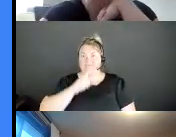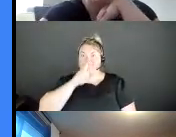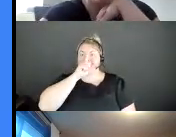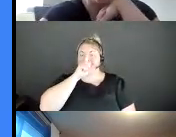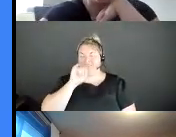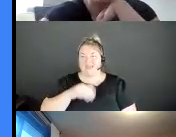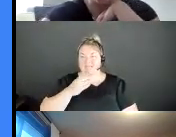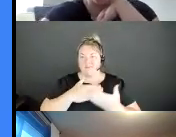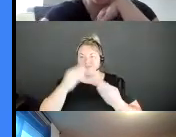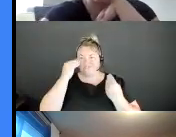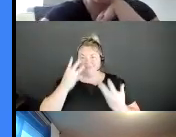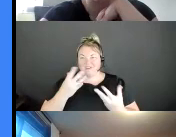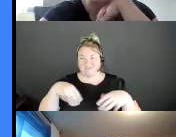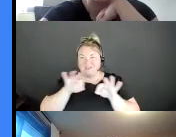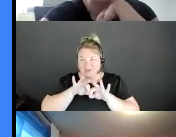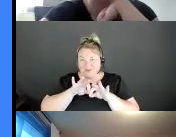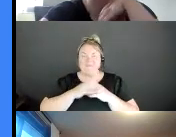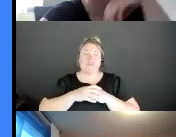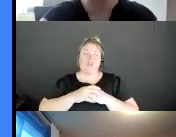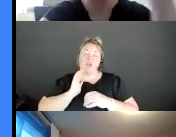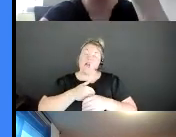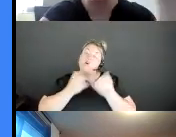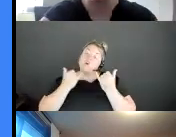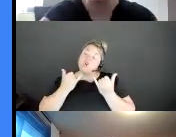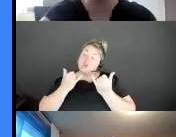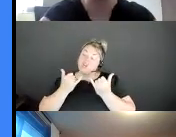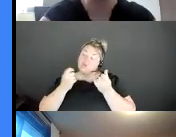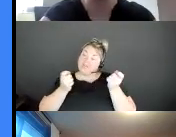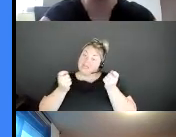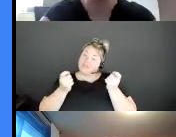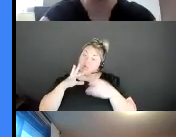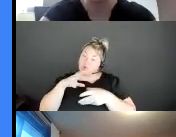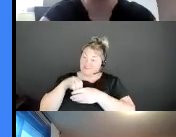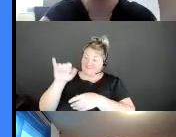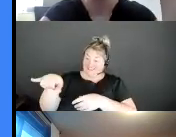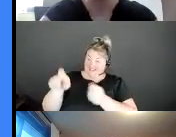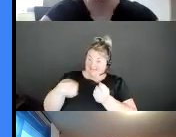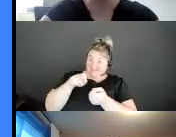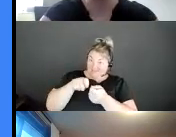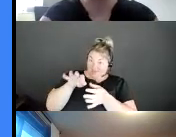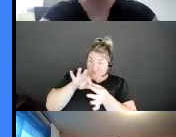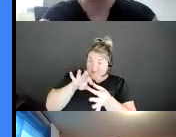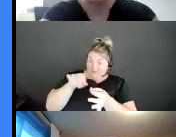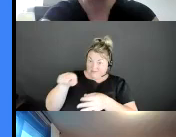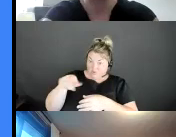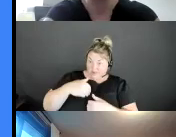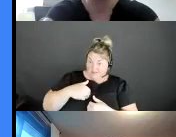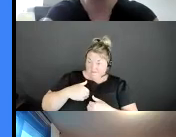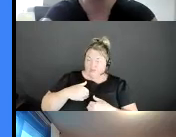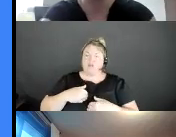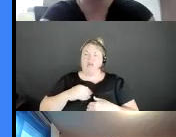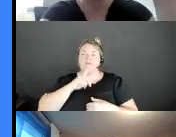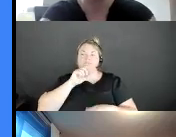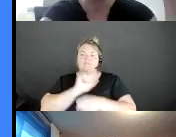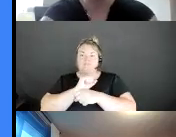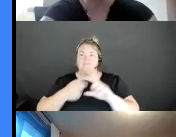critical. So our current regulations, including that specific reference that you have, are in effect